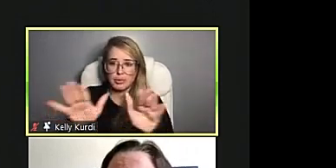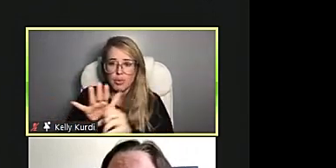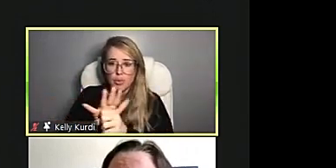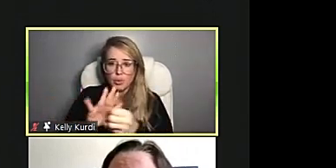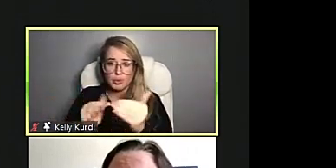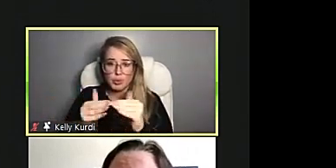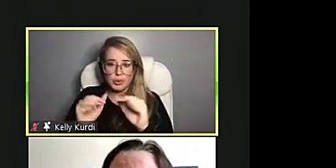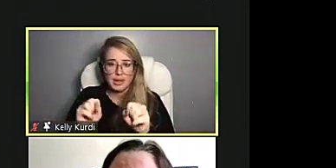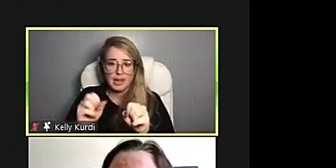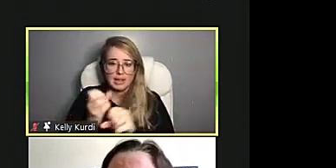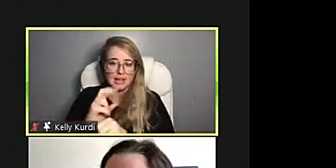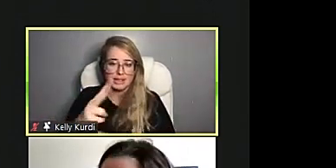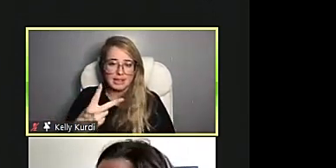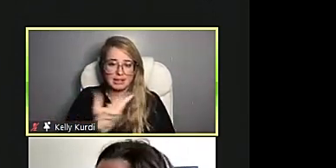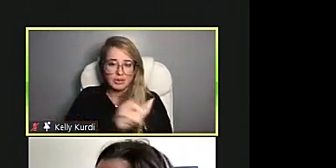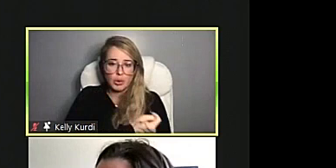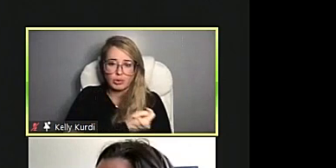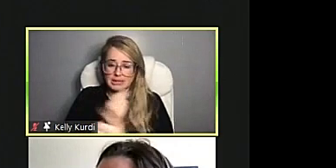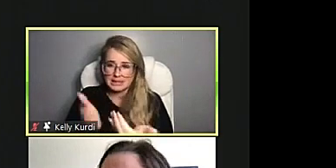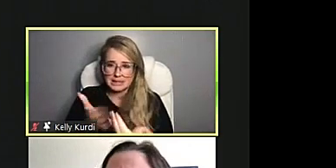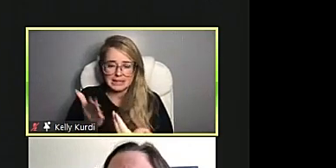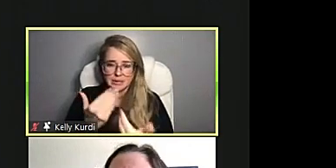dose commitment.